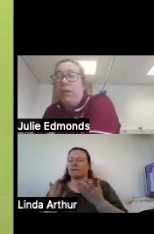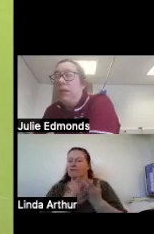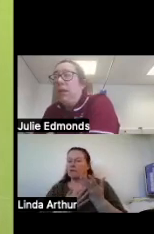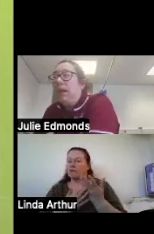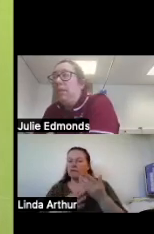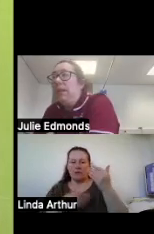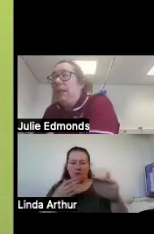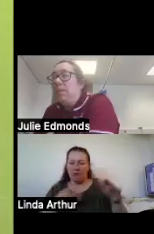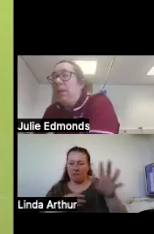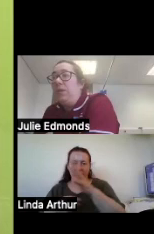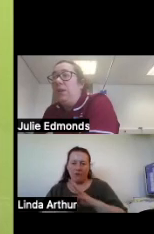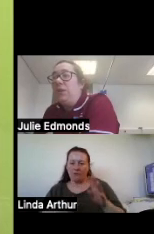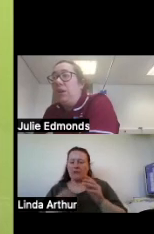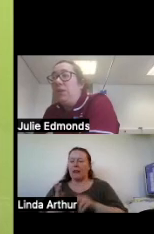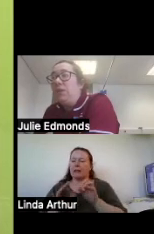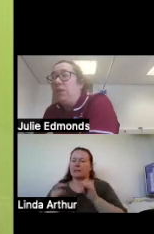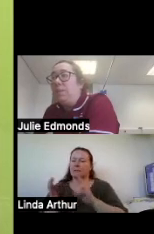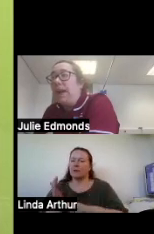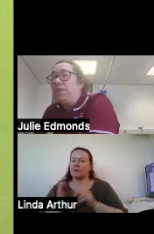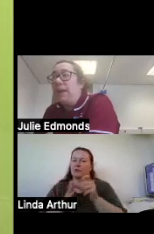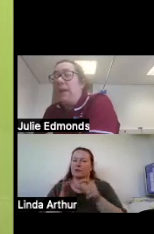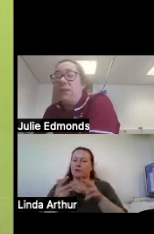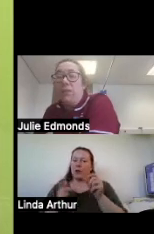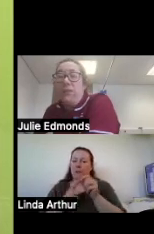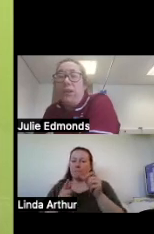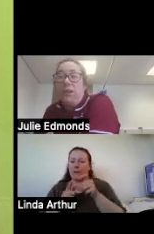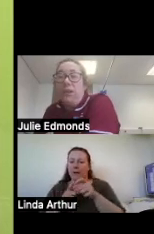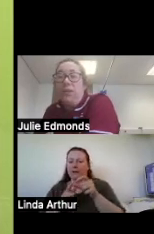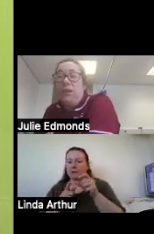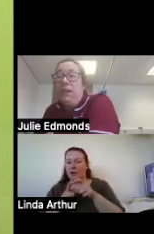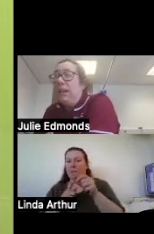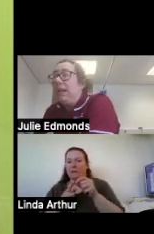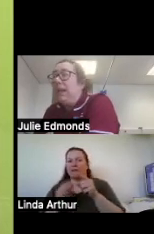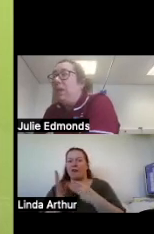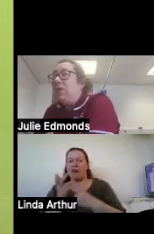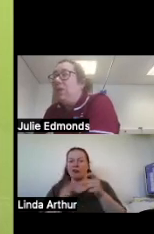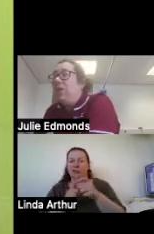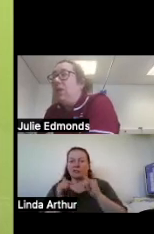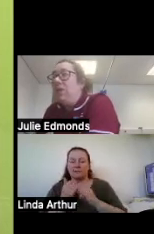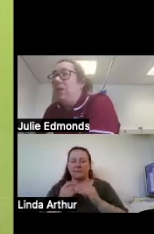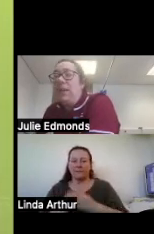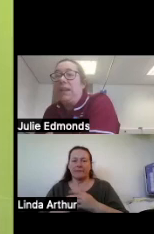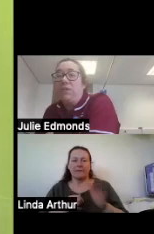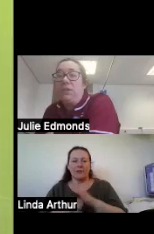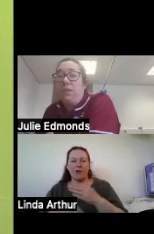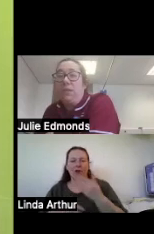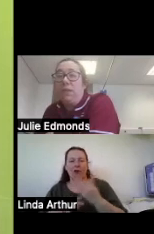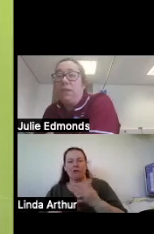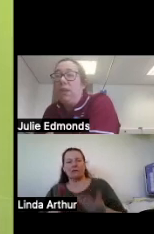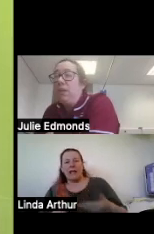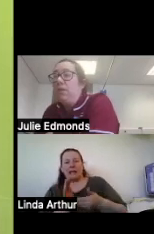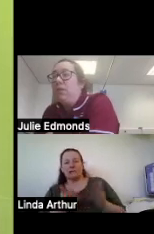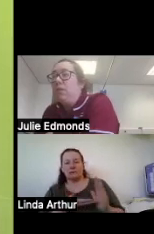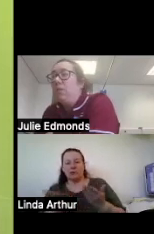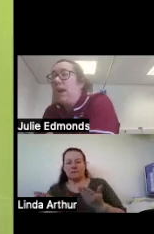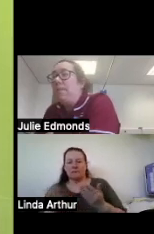trust. Lisburn, Downpatrick, and North Down and Ards. And again, we do all of those extra services.